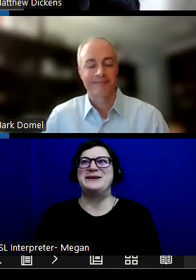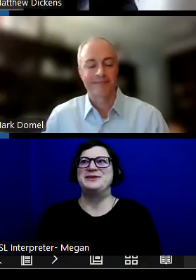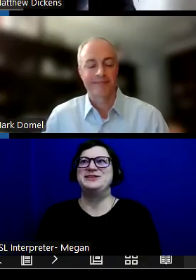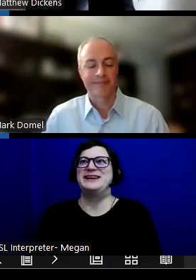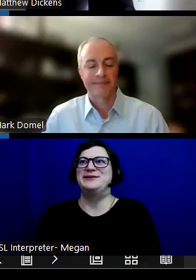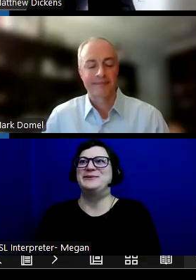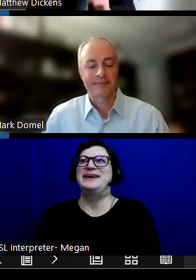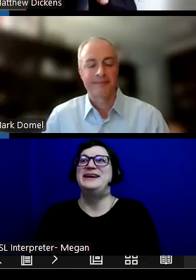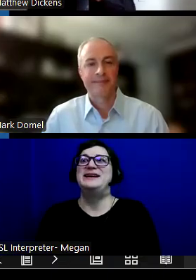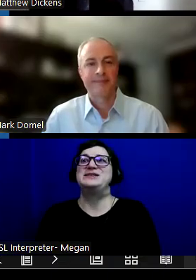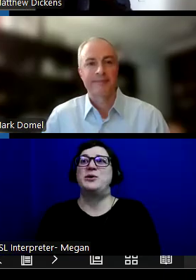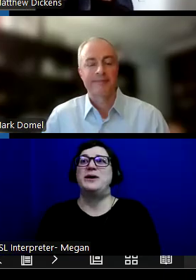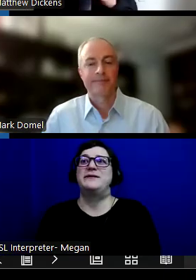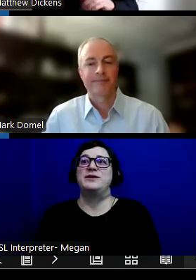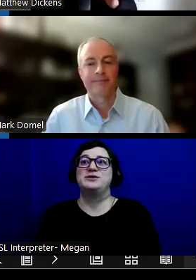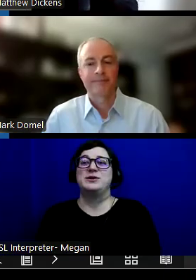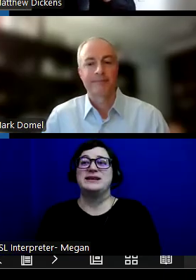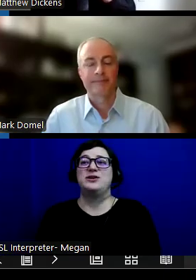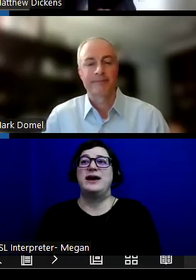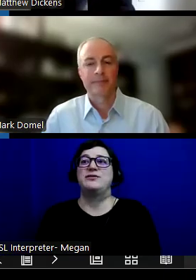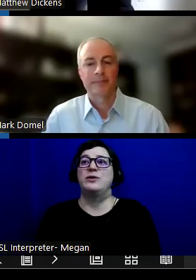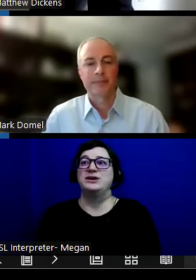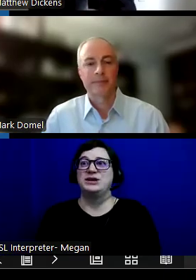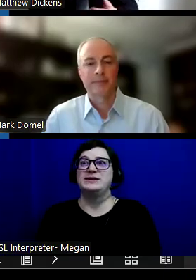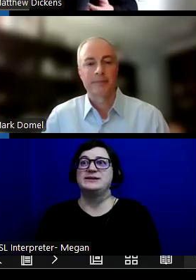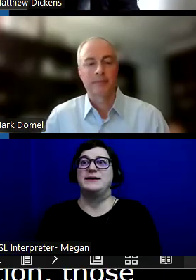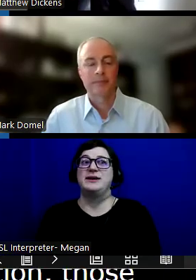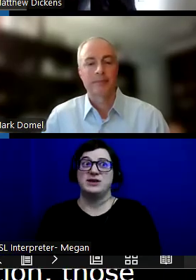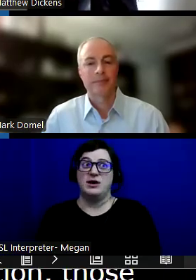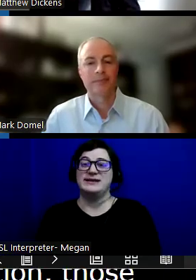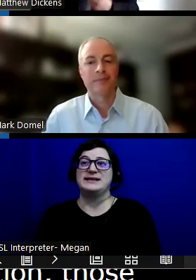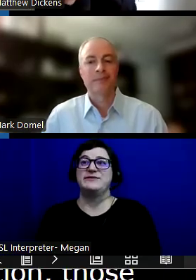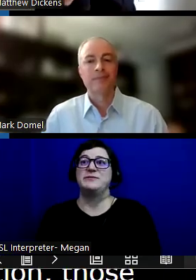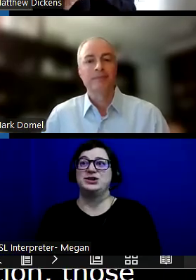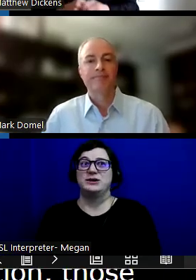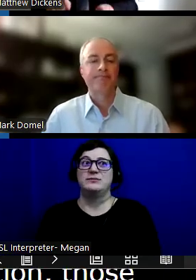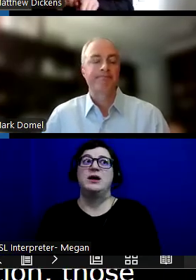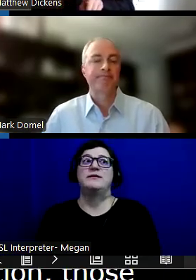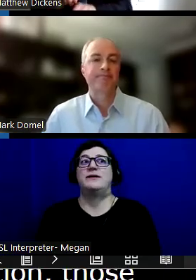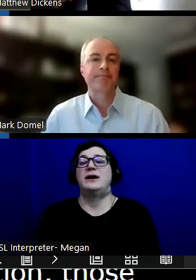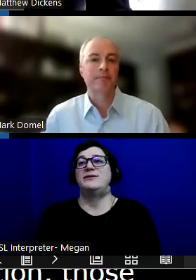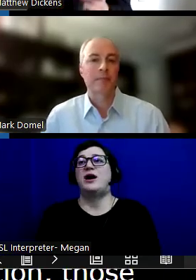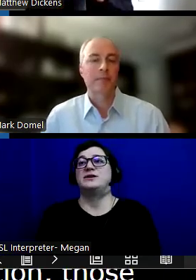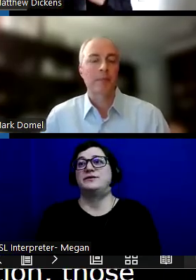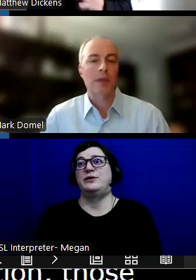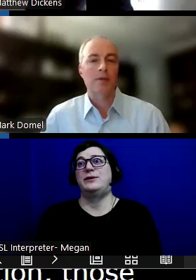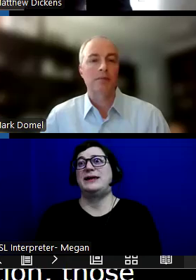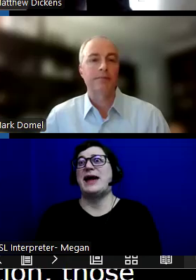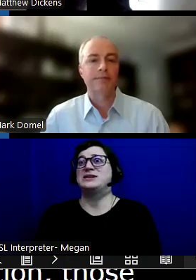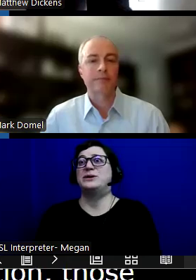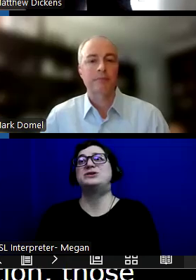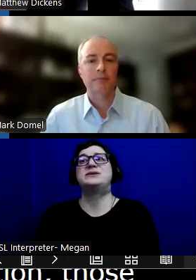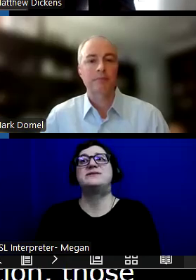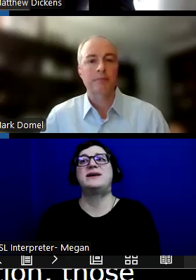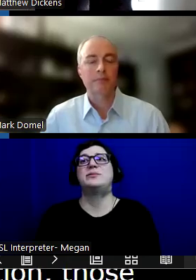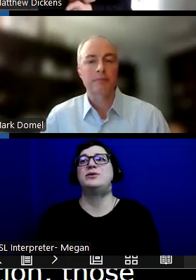out. And I appreciate everyone. So for those who continue to have questions, here's the contact information. We've got also frequently